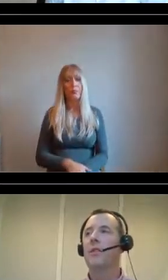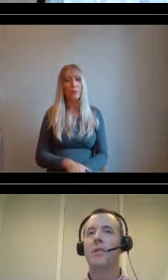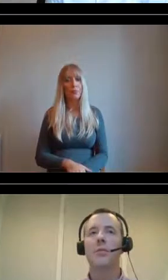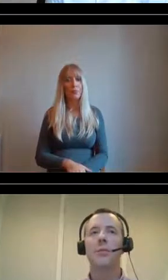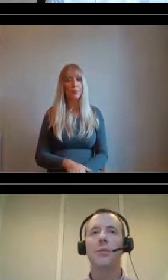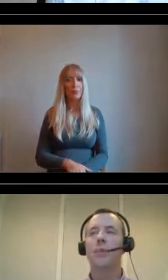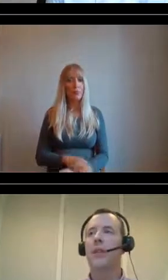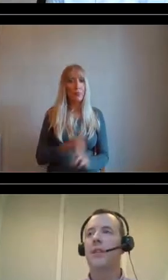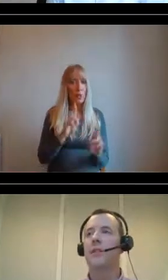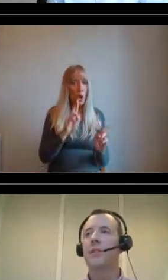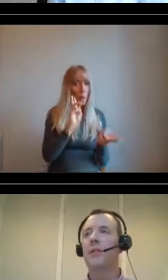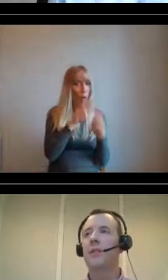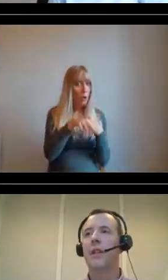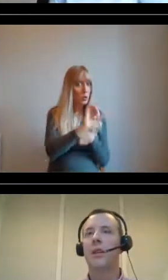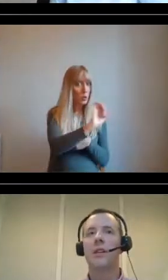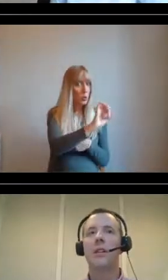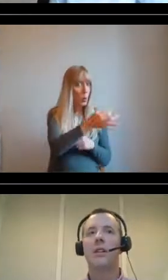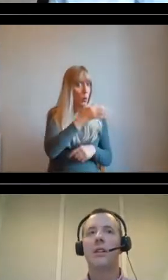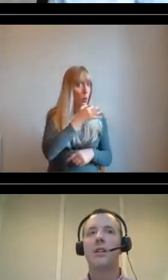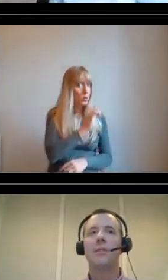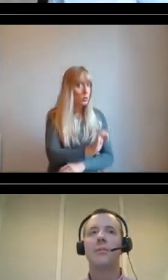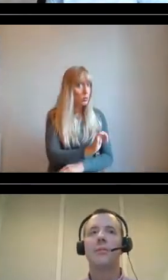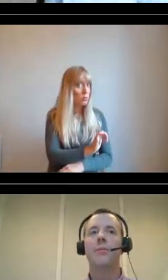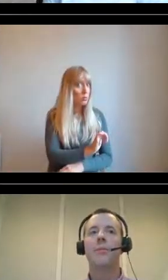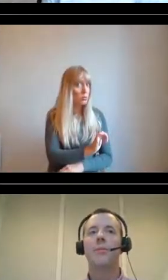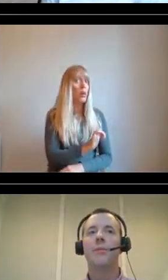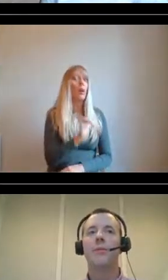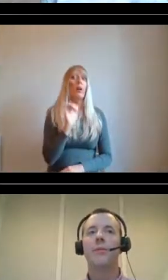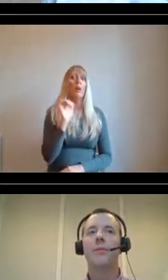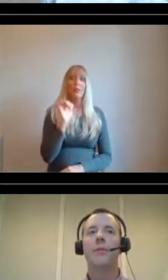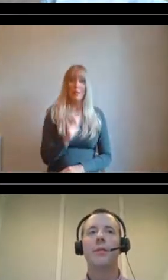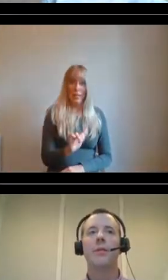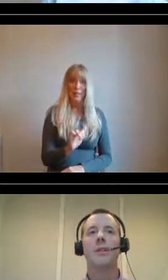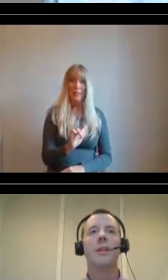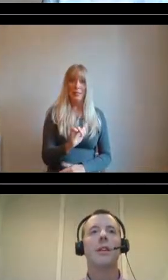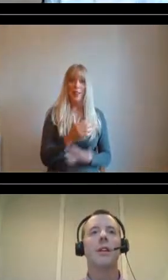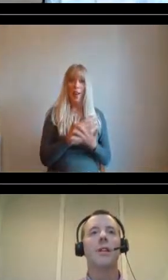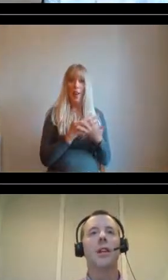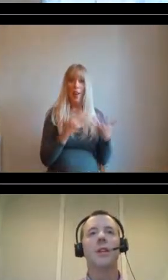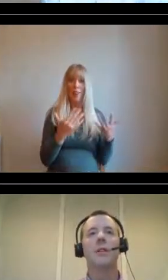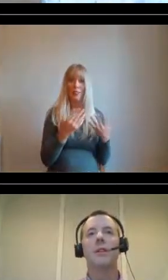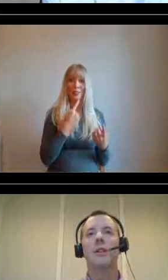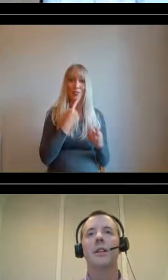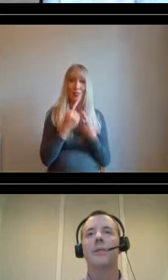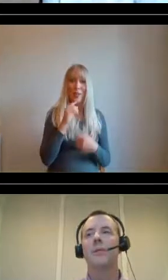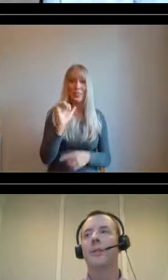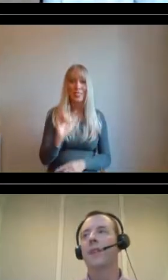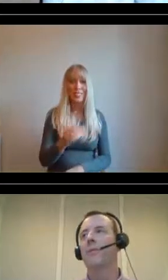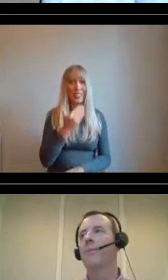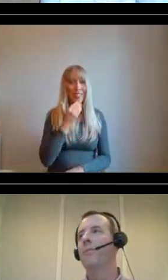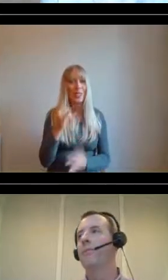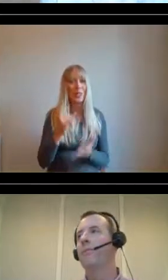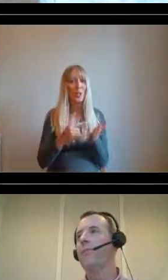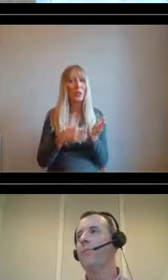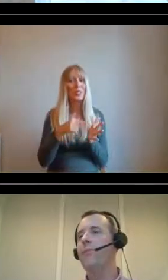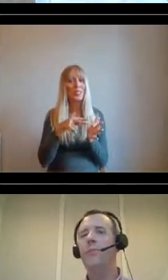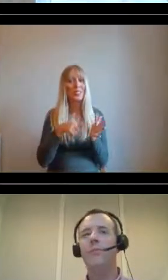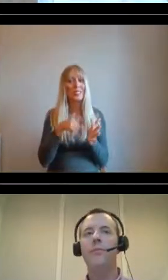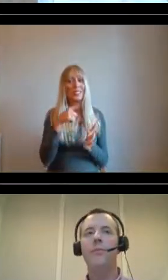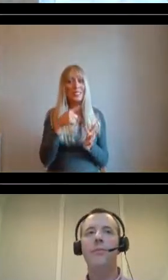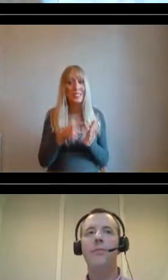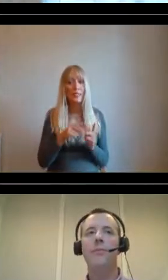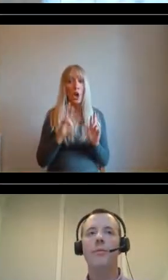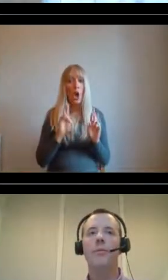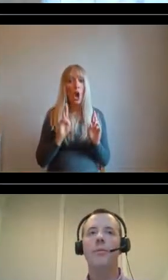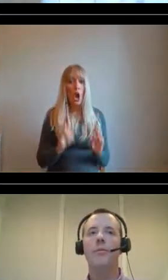I hope does that answer all the points, Sarah? Quite a detailed question. Thank you, Steve. Yeah, you got through a lot there. Thank you. Right, I'm